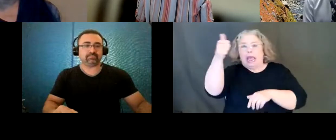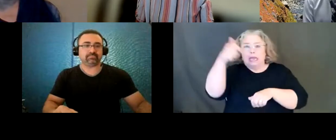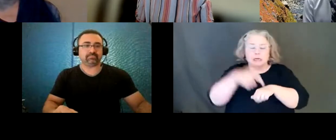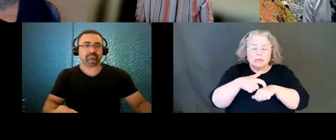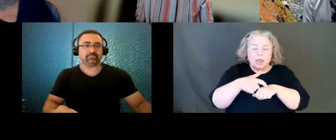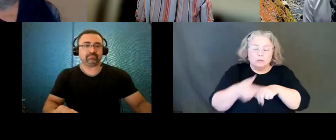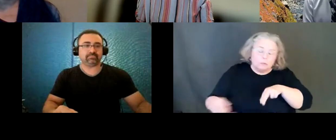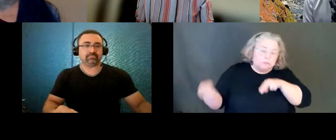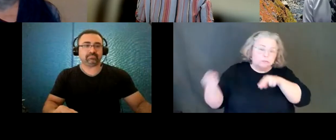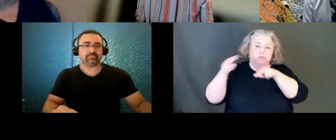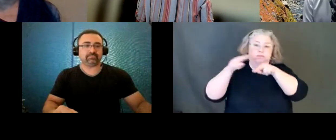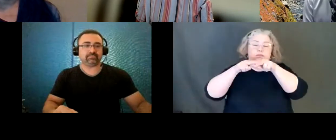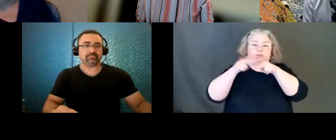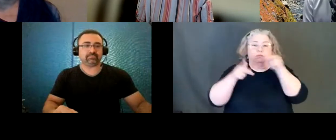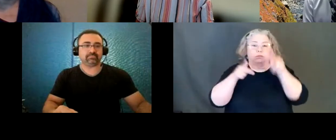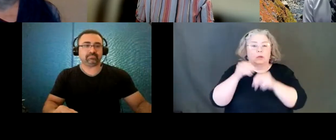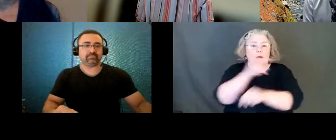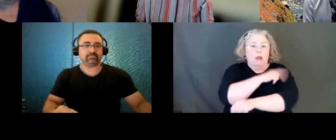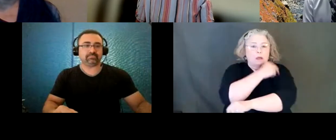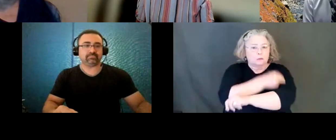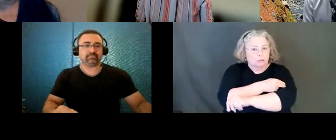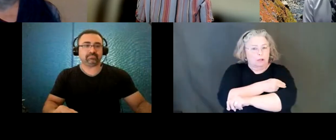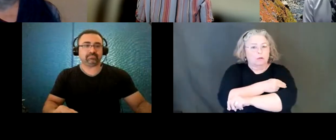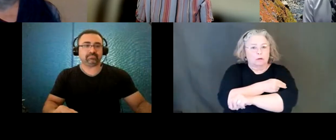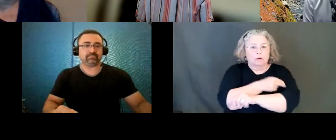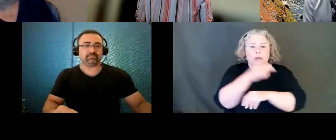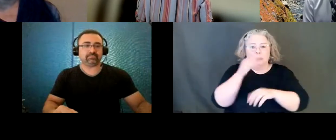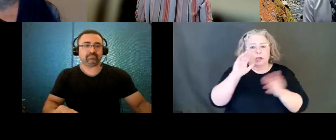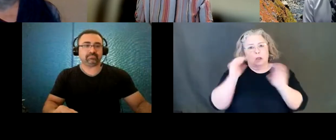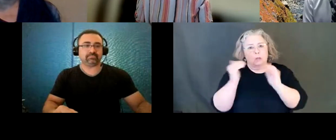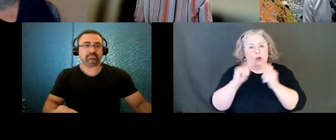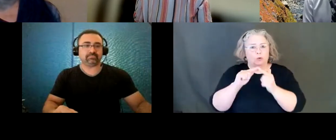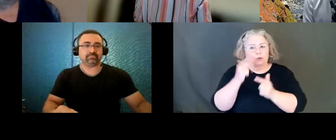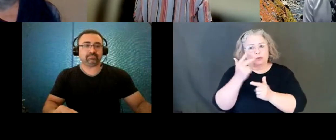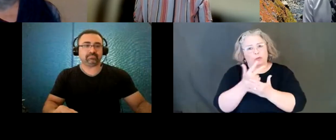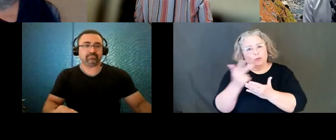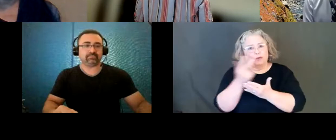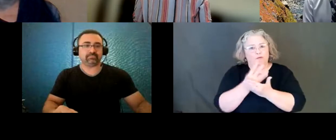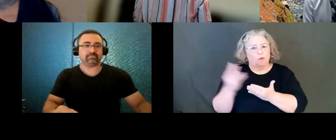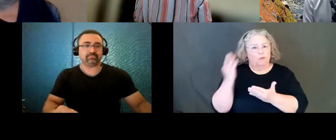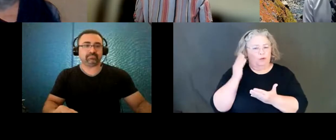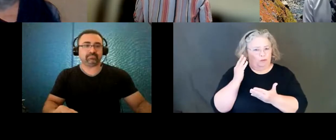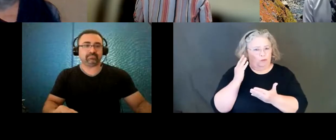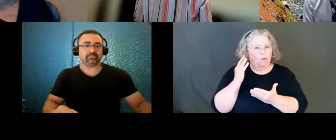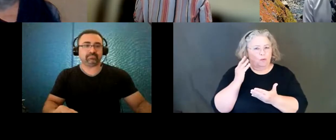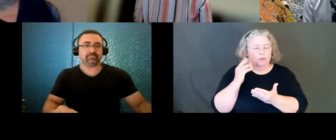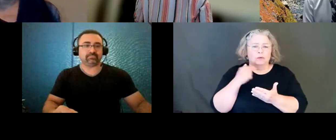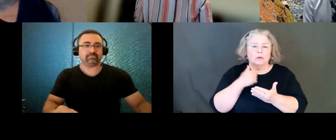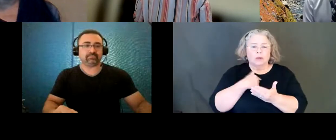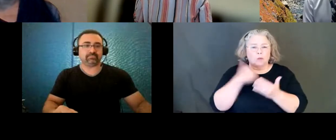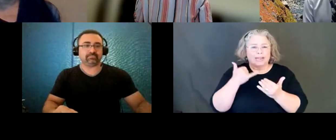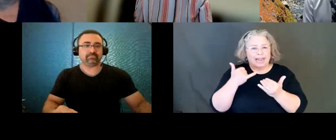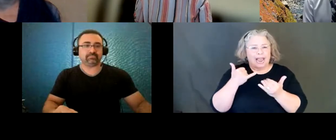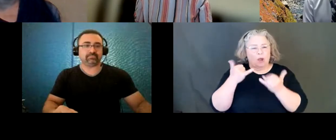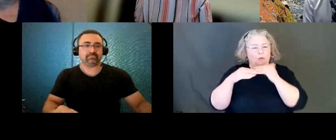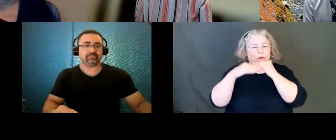we had 3 or 4 weeks ago. We've sort of flattened out. Actually,